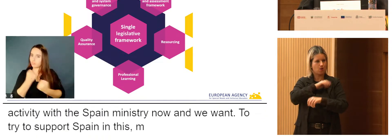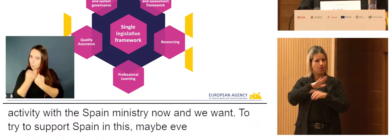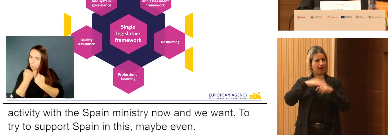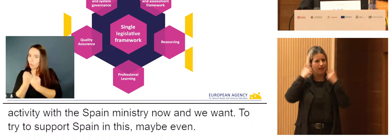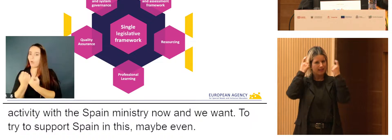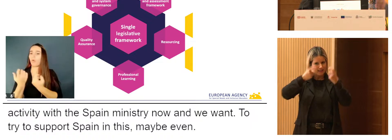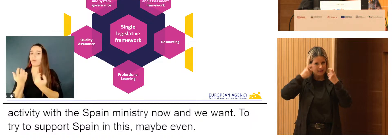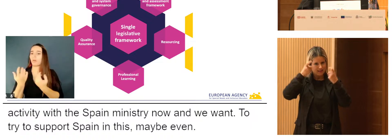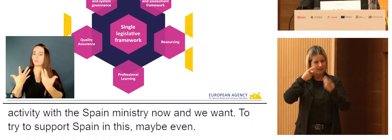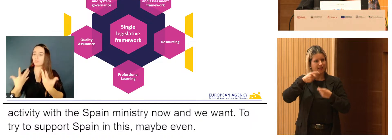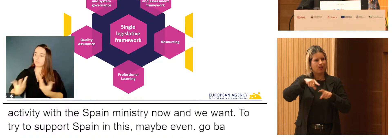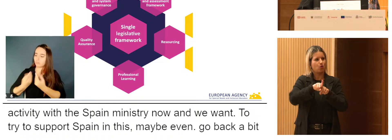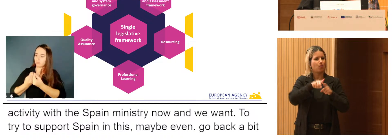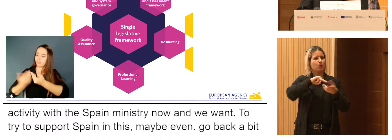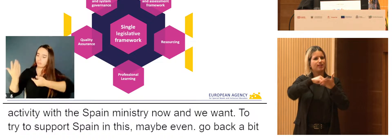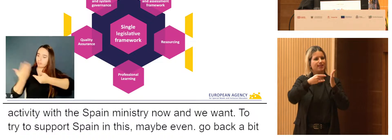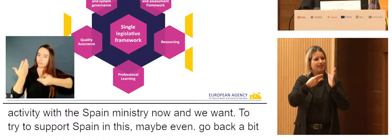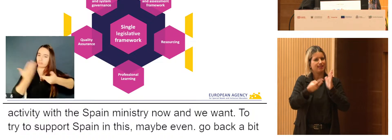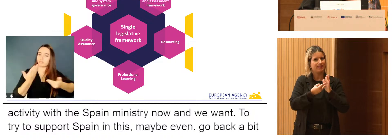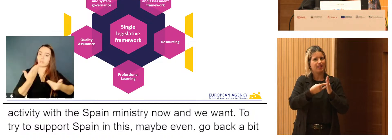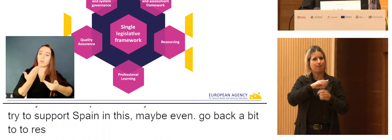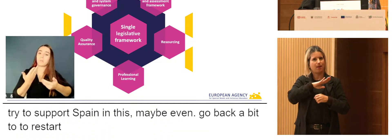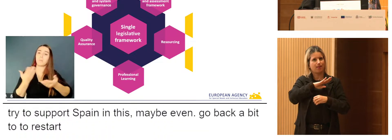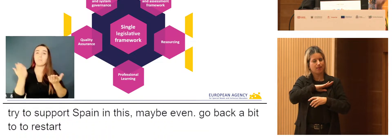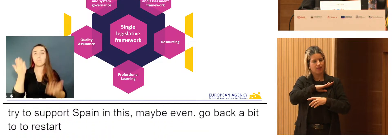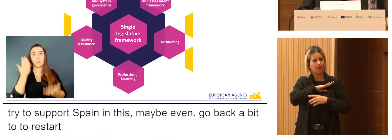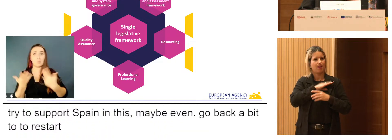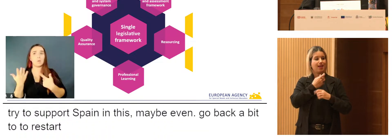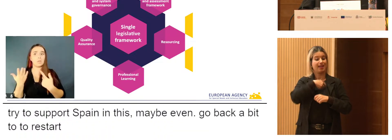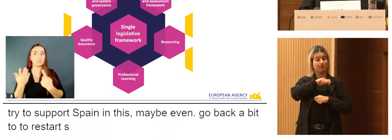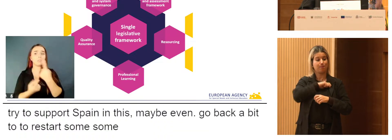go back a bit to restart some